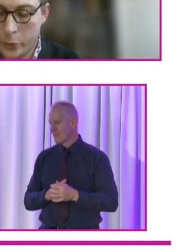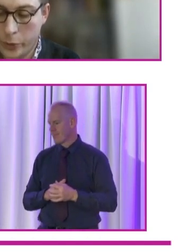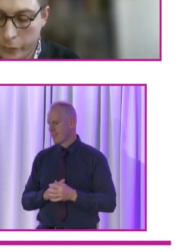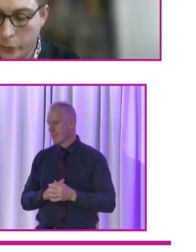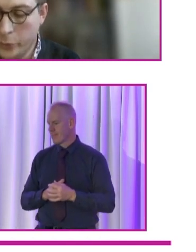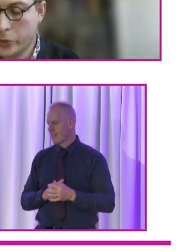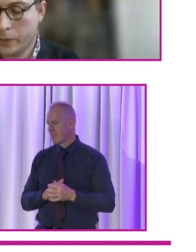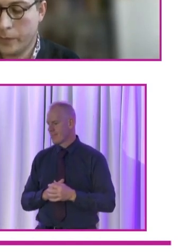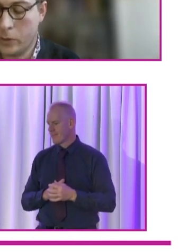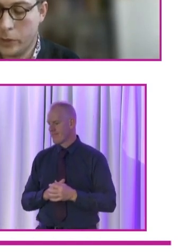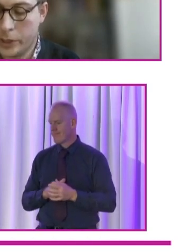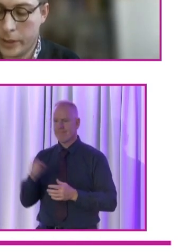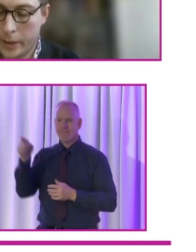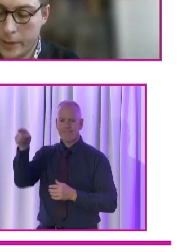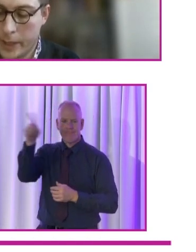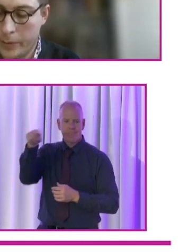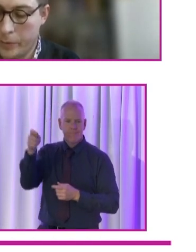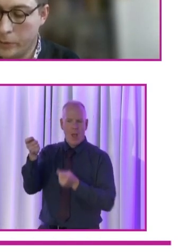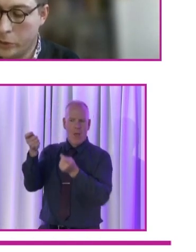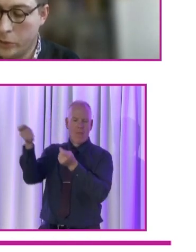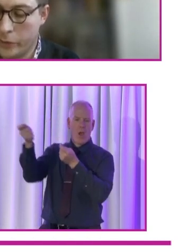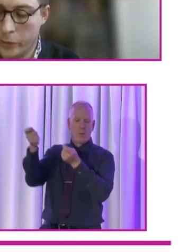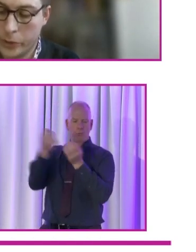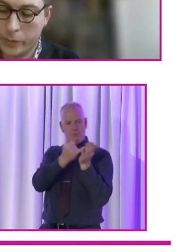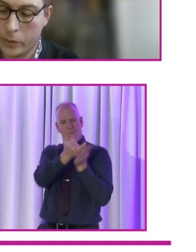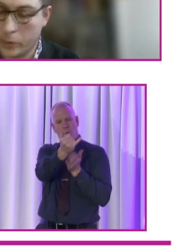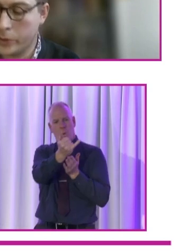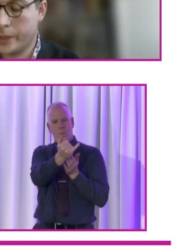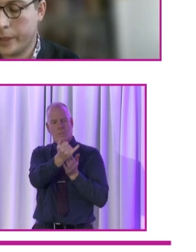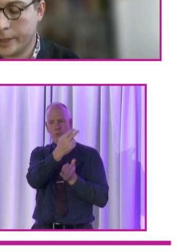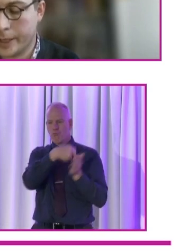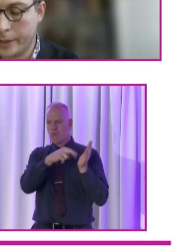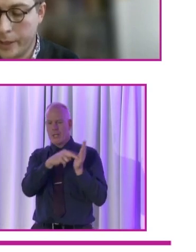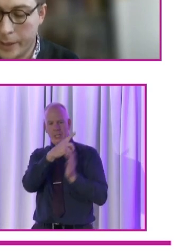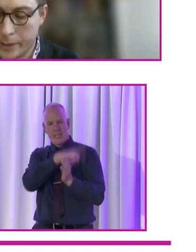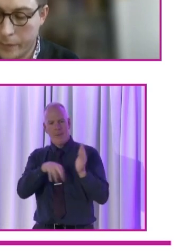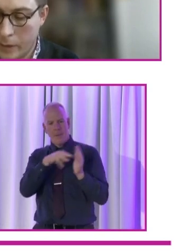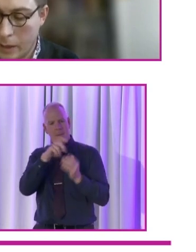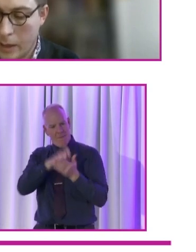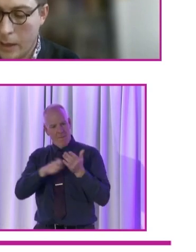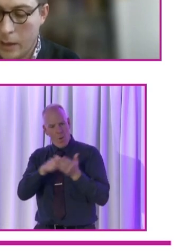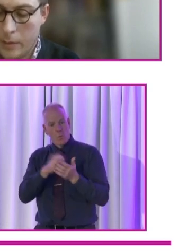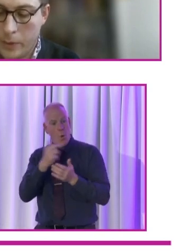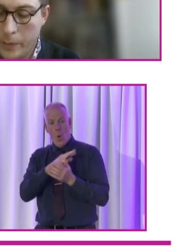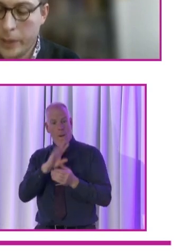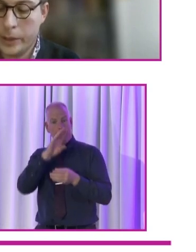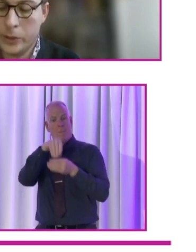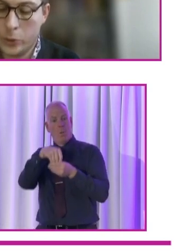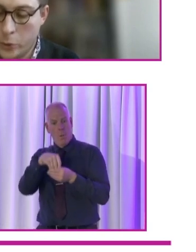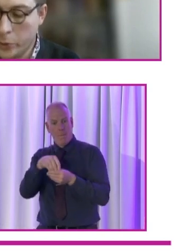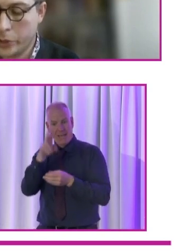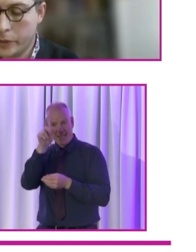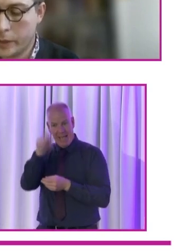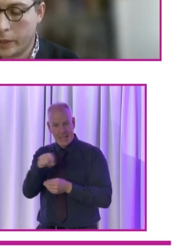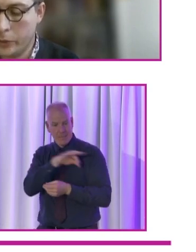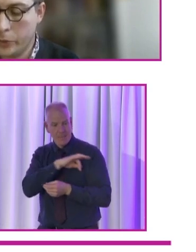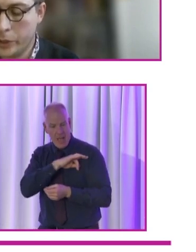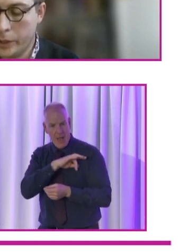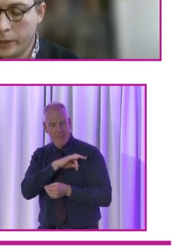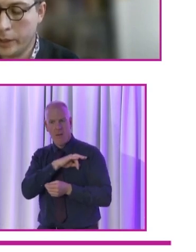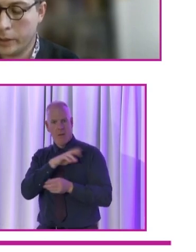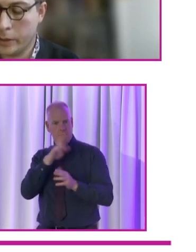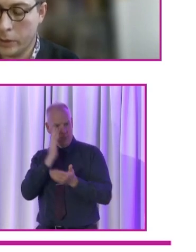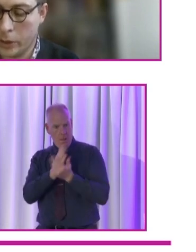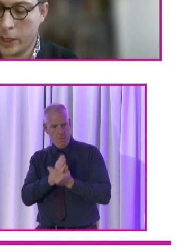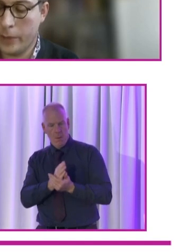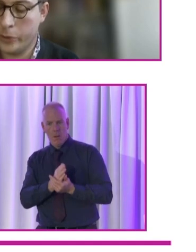Authorities tend to refuse to register disabled people to vote or to stand as candidate. People and institutions are